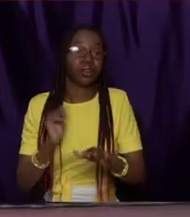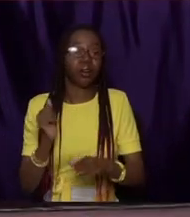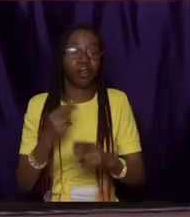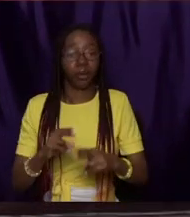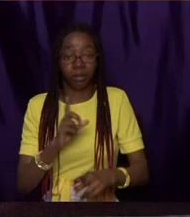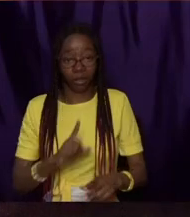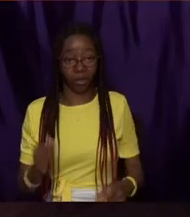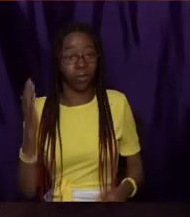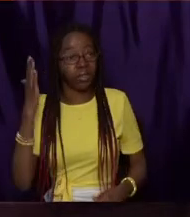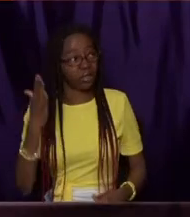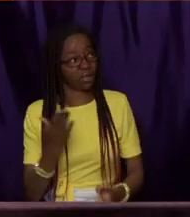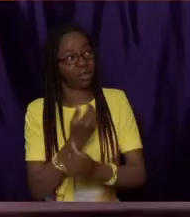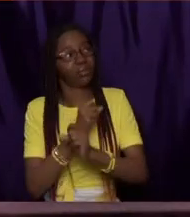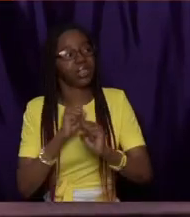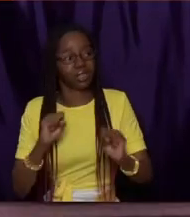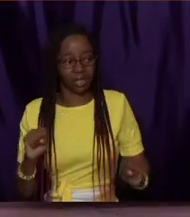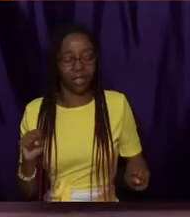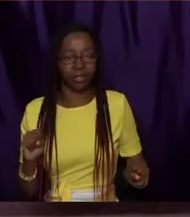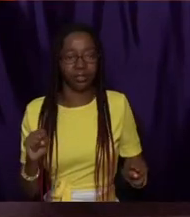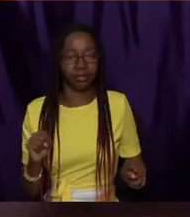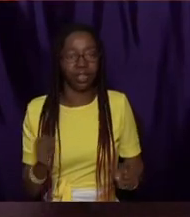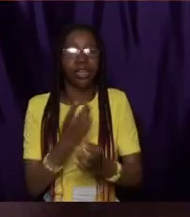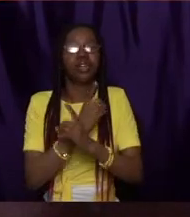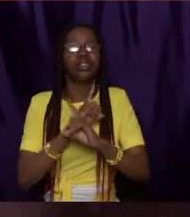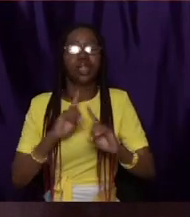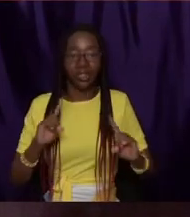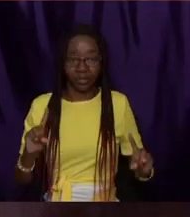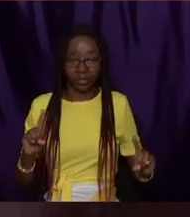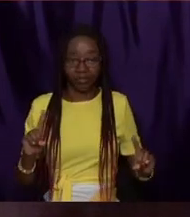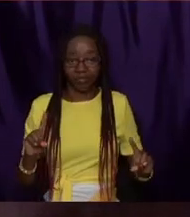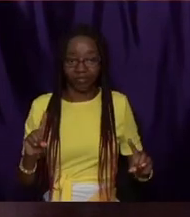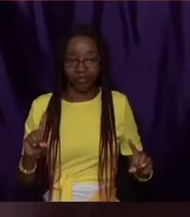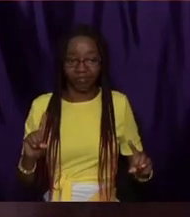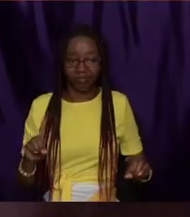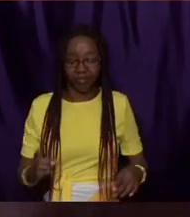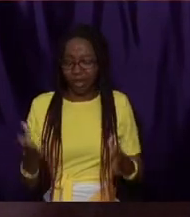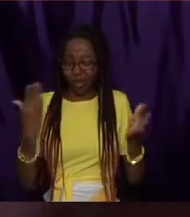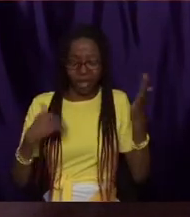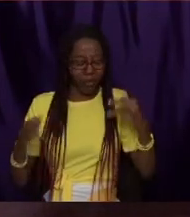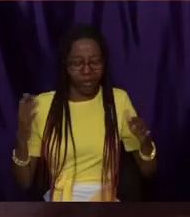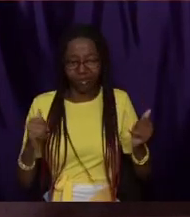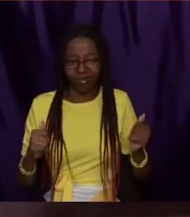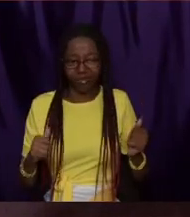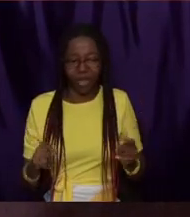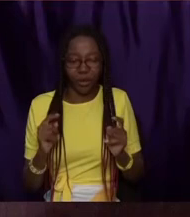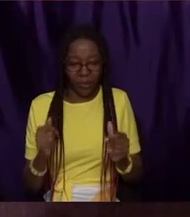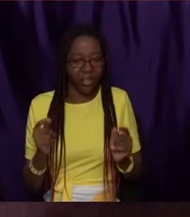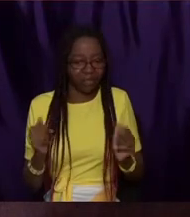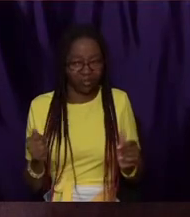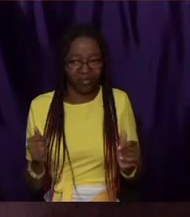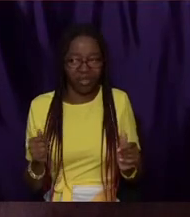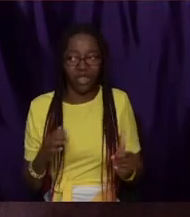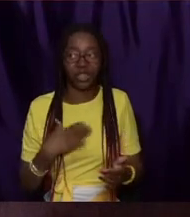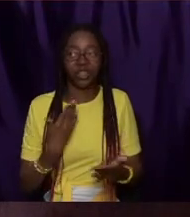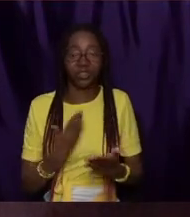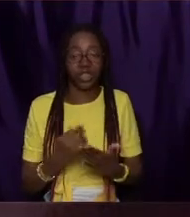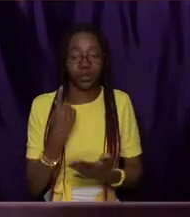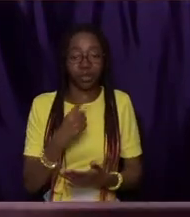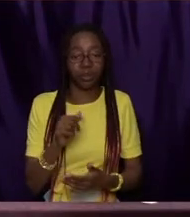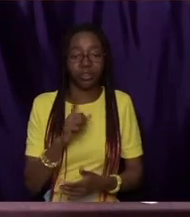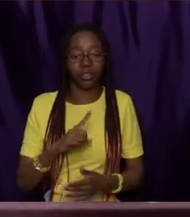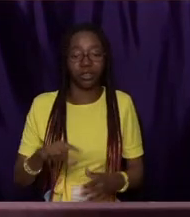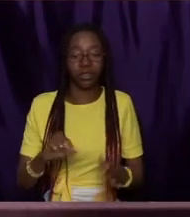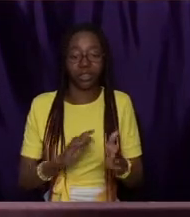name of the Lord shall be saved, delivered. Come on, quick. If you confess with your mouth the